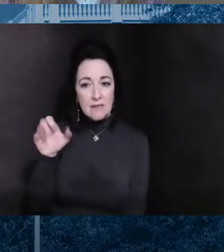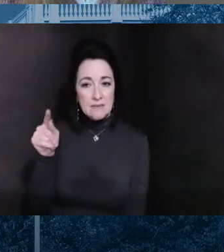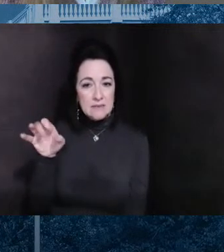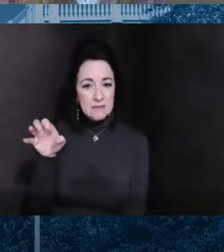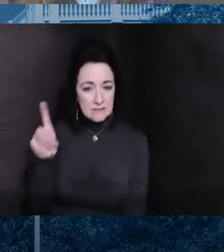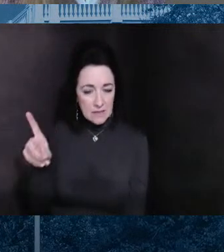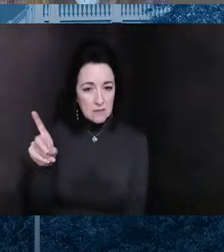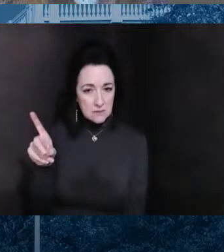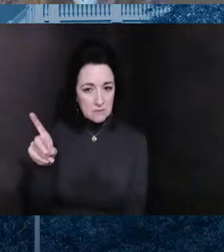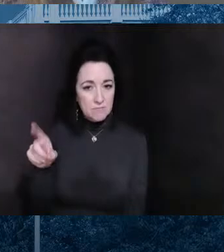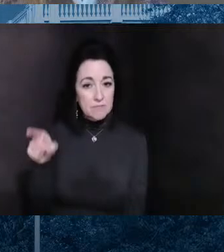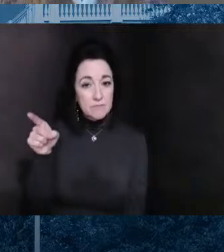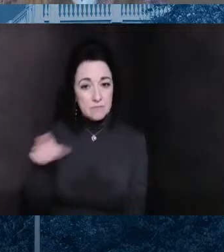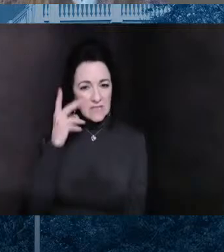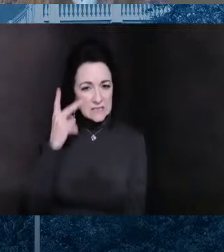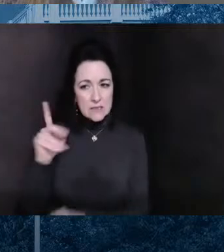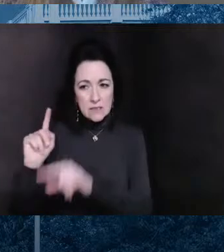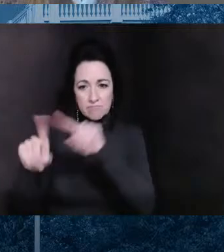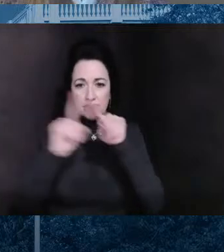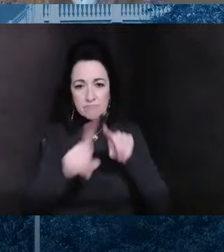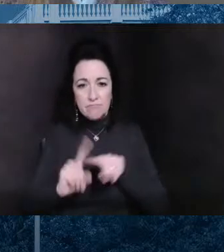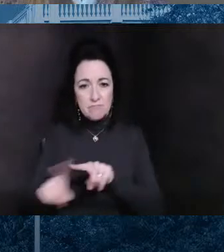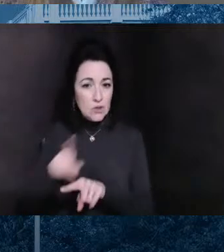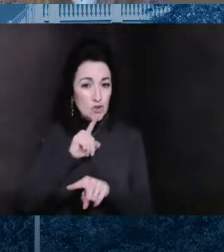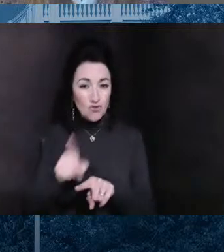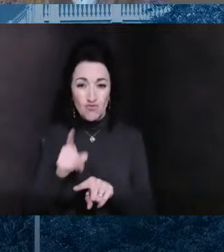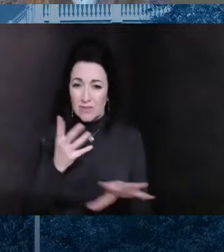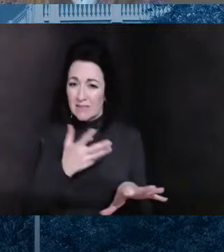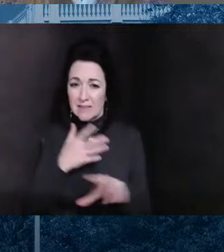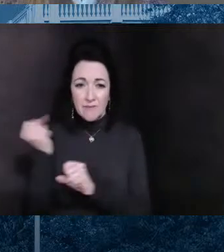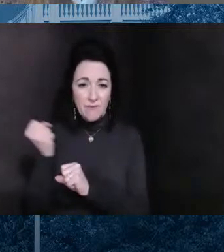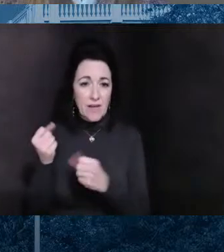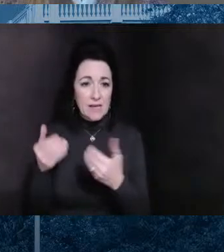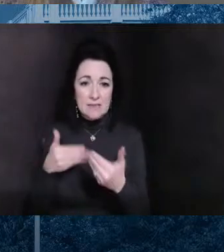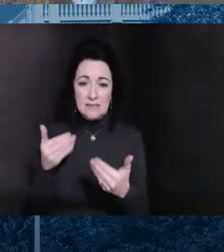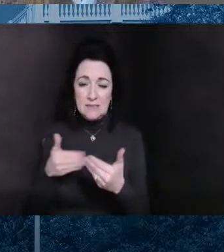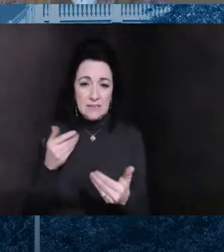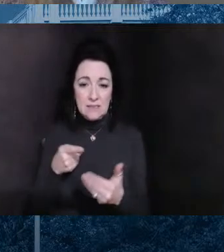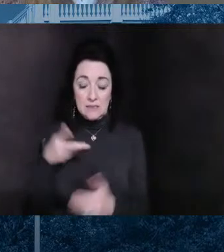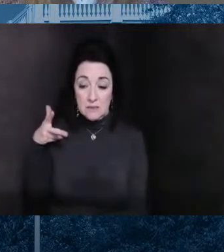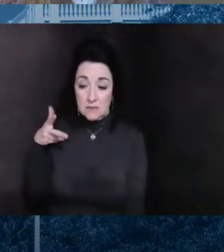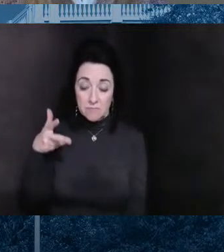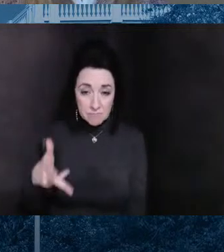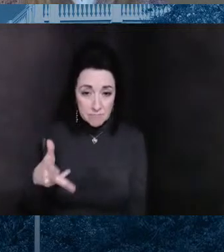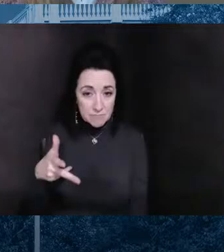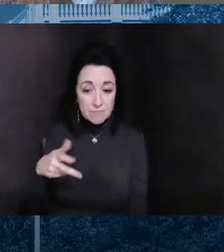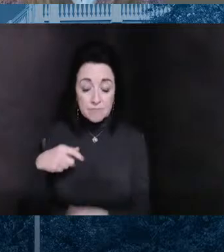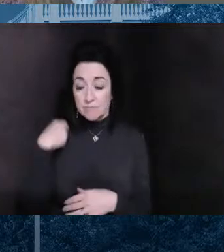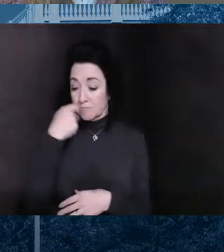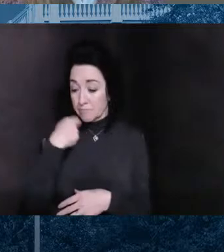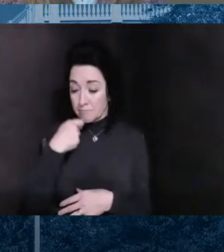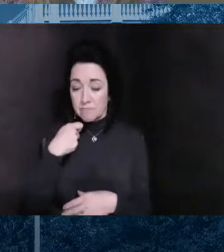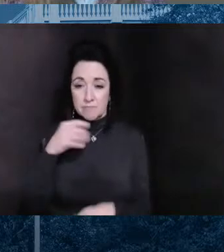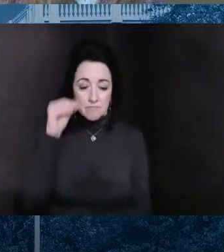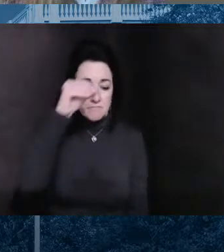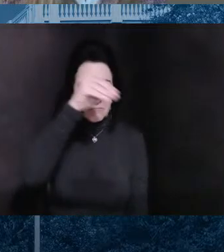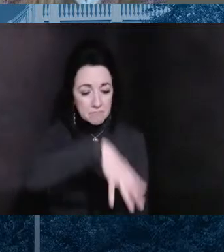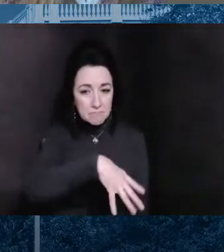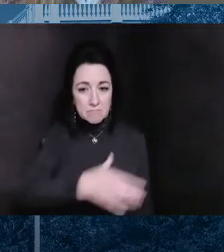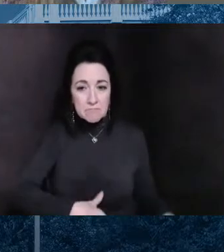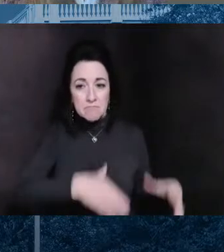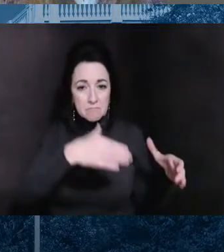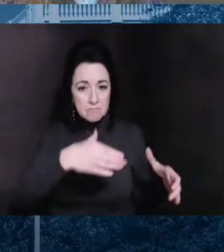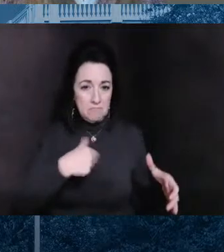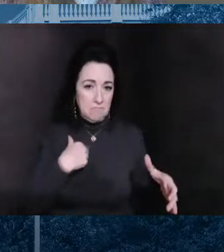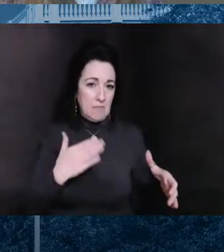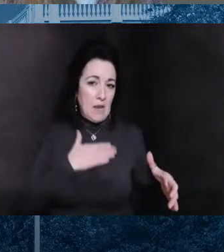check in, swab yourself, and drop it off in the collection container. So very easily, and I'm happy to